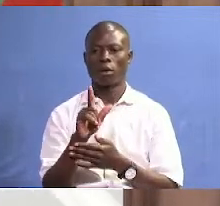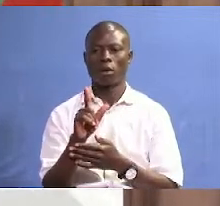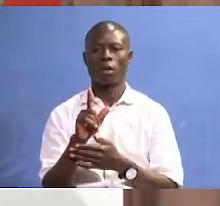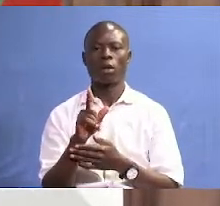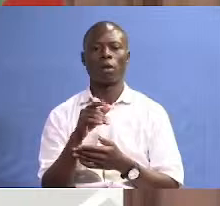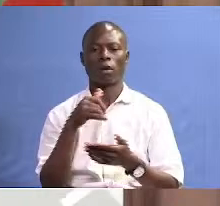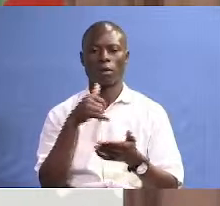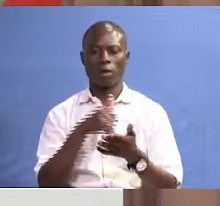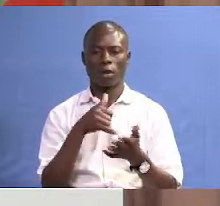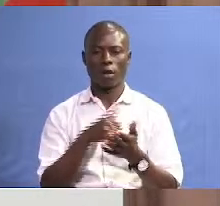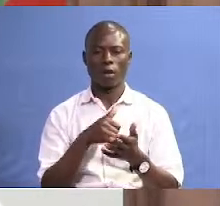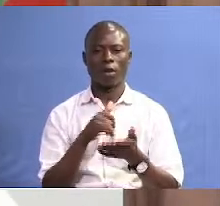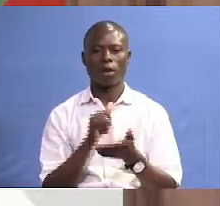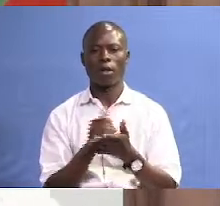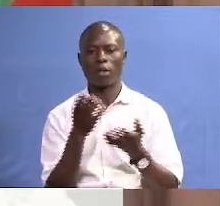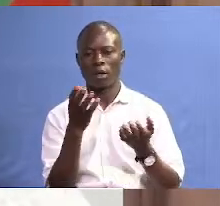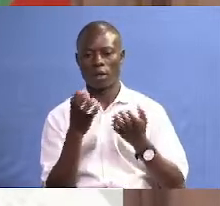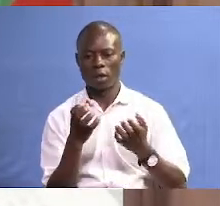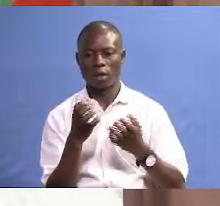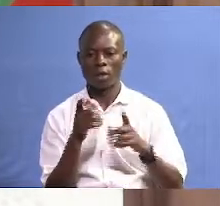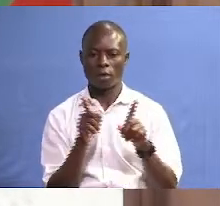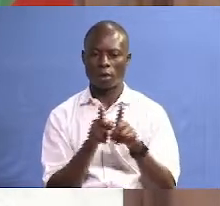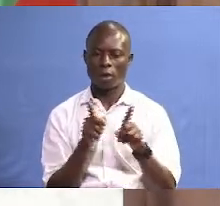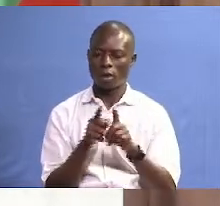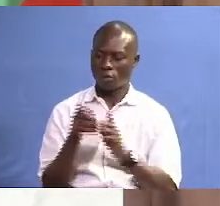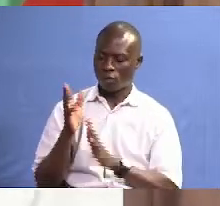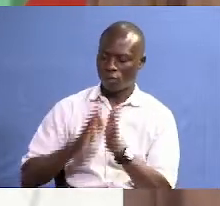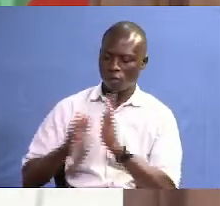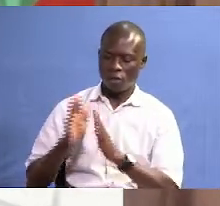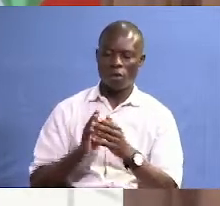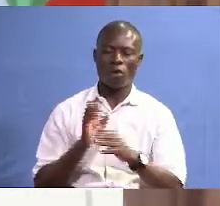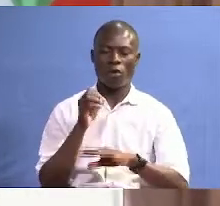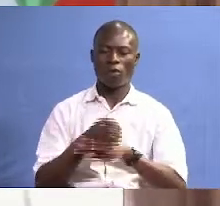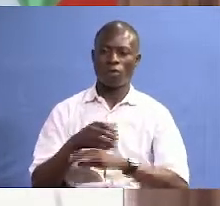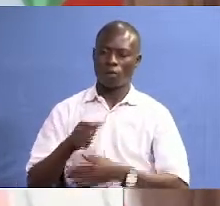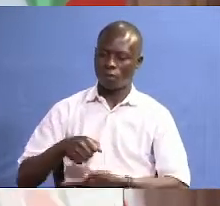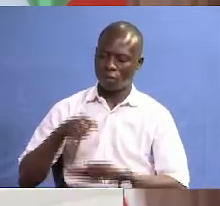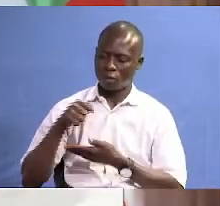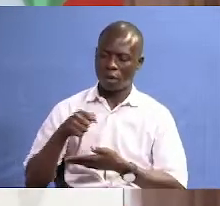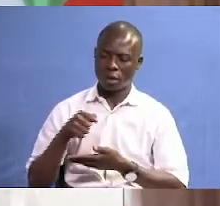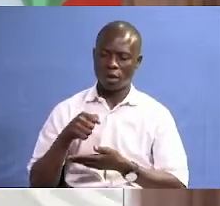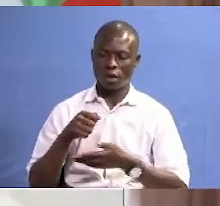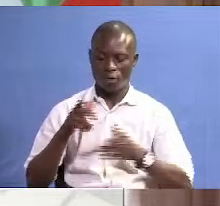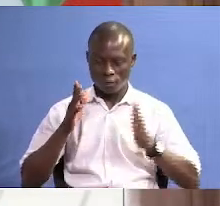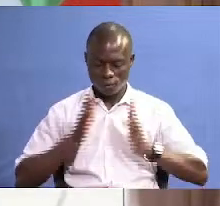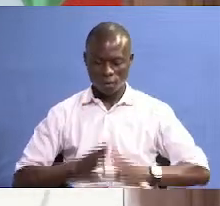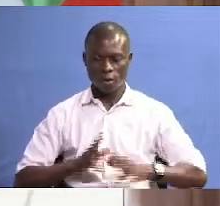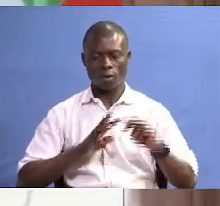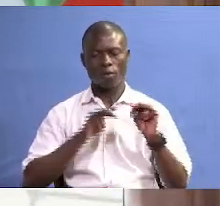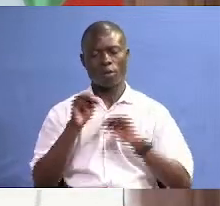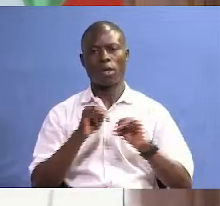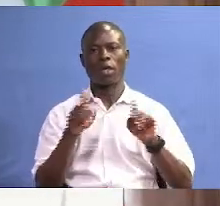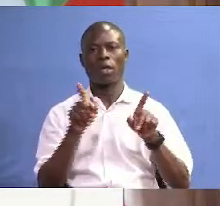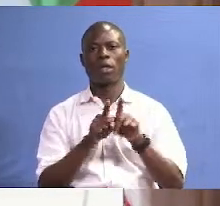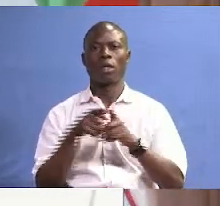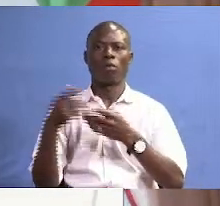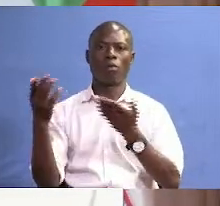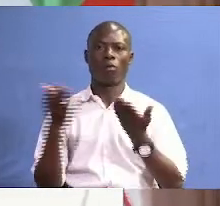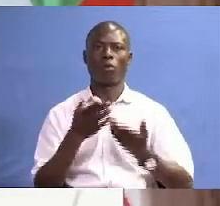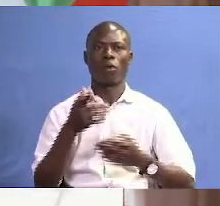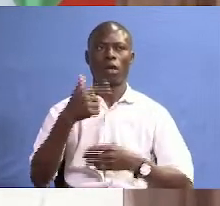will require a review and reorganization of our budget and fiscal management, have brought